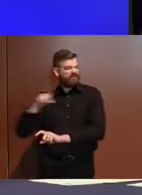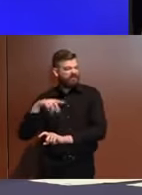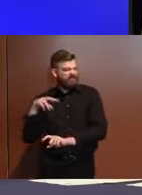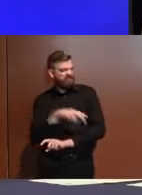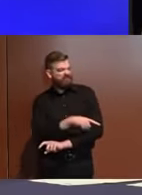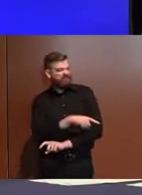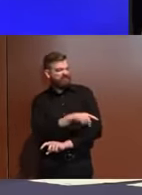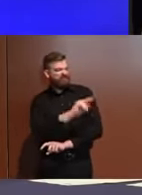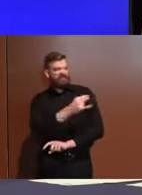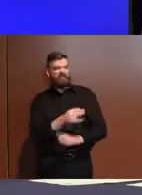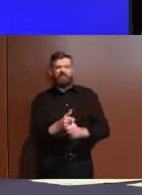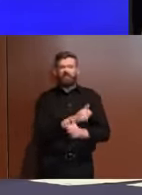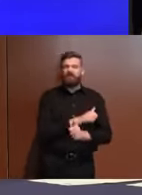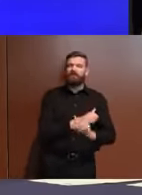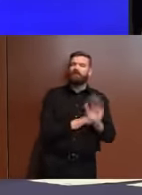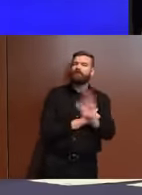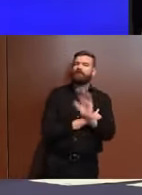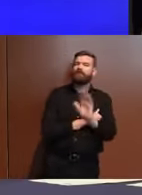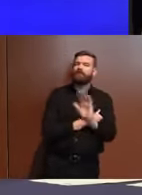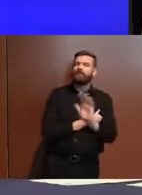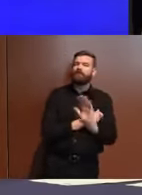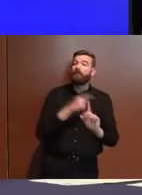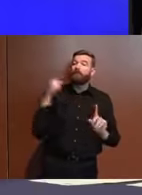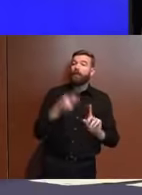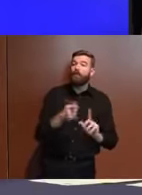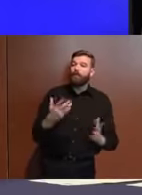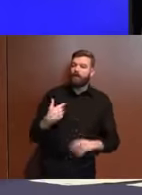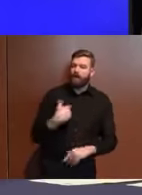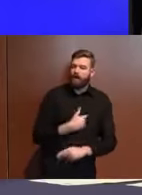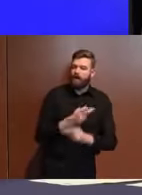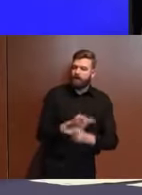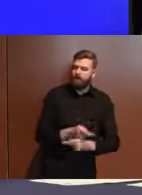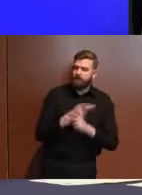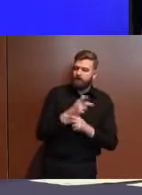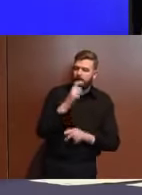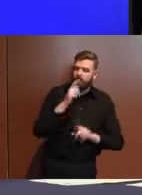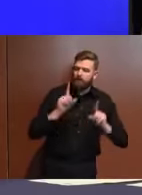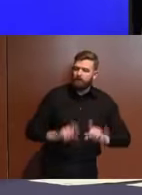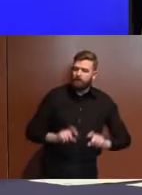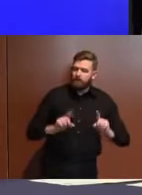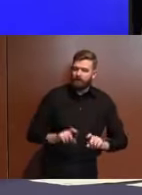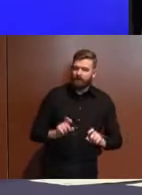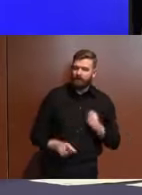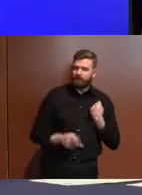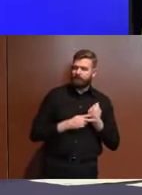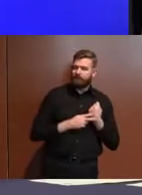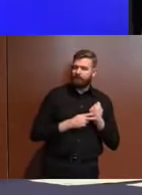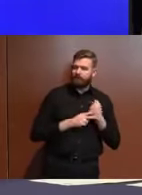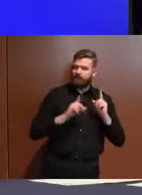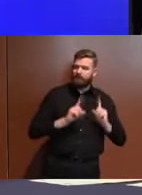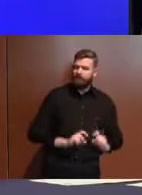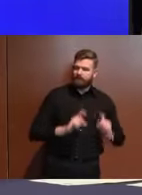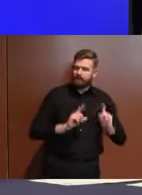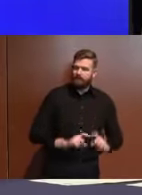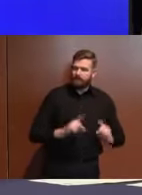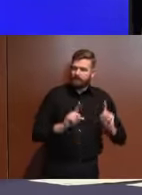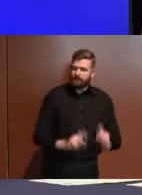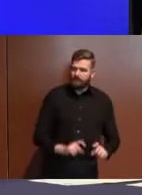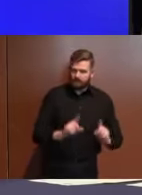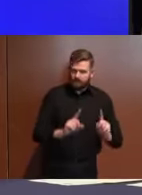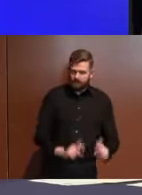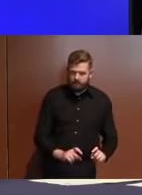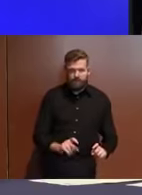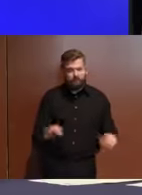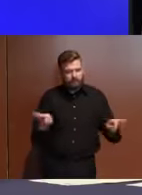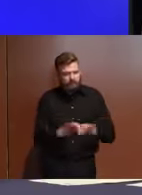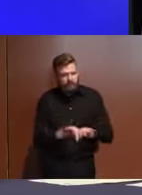if we had unlimited supplies, I would be signed up for that. We don't. In addition to the fact that that's the most important data point these folks need,